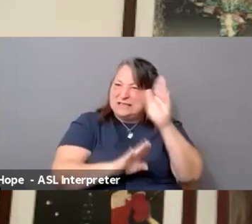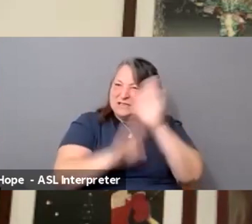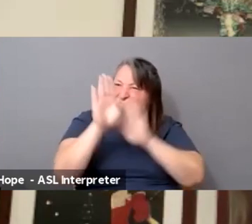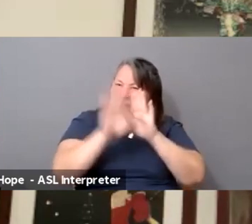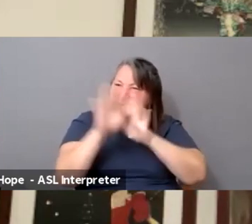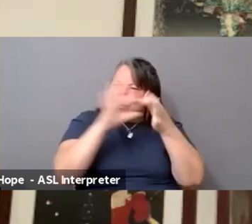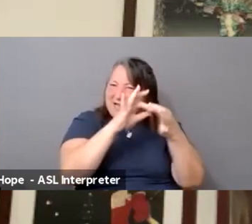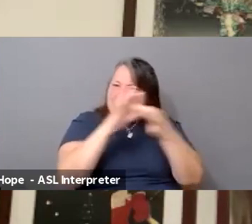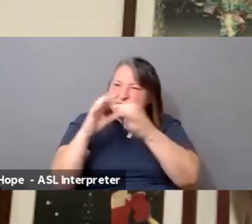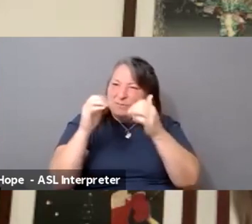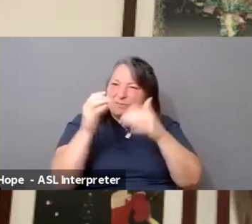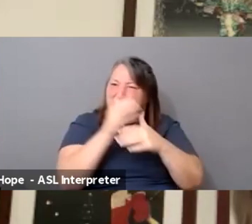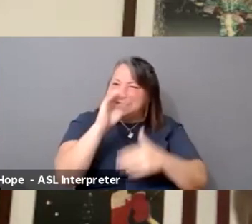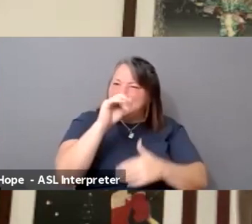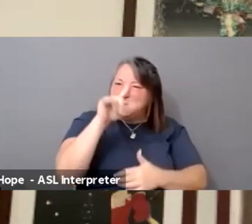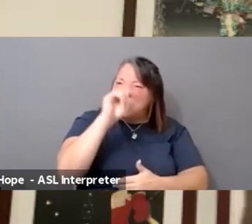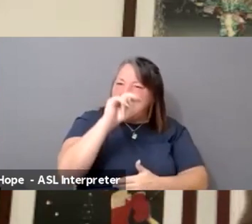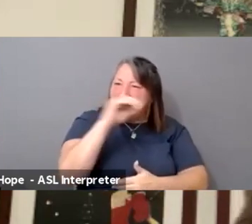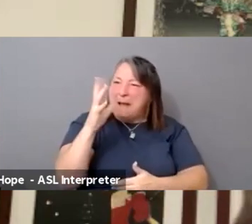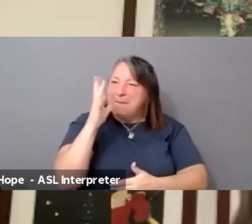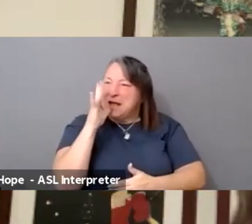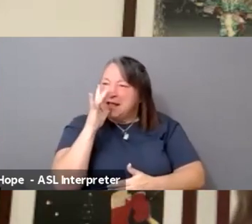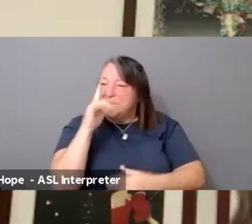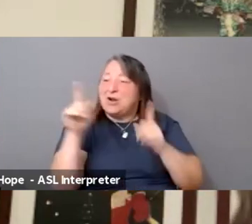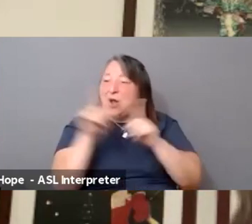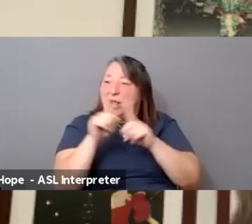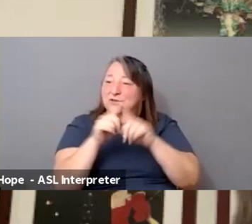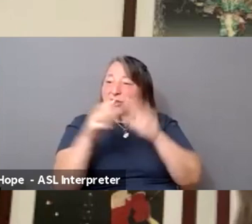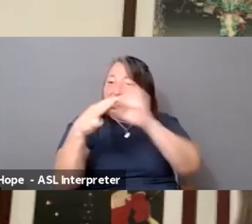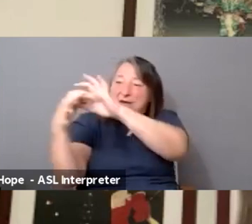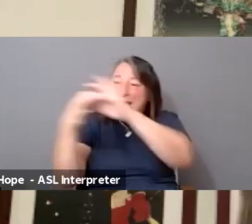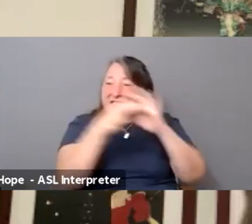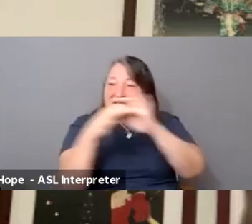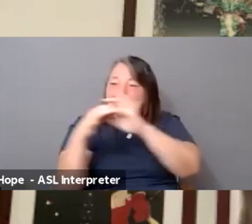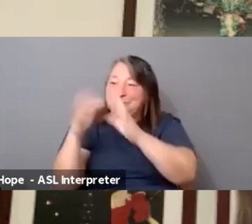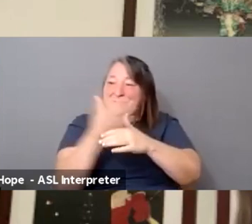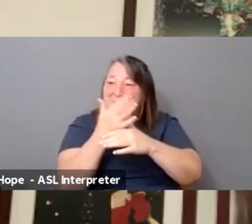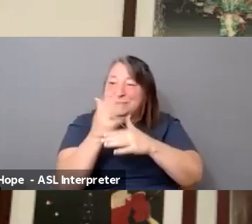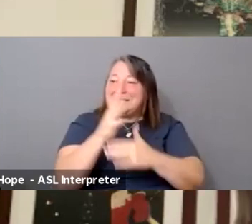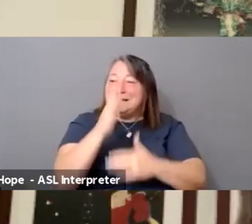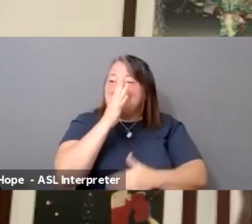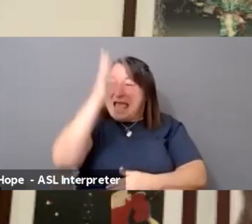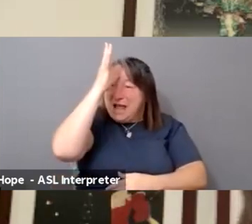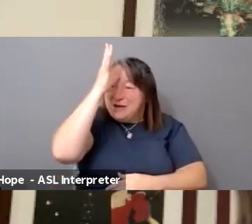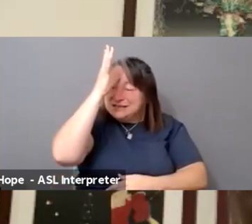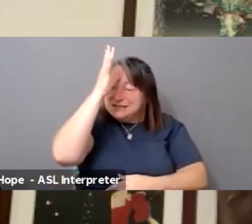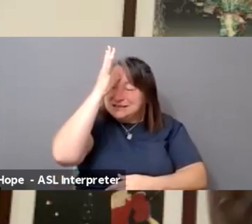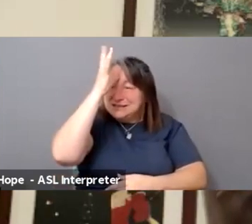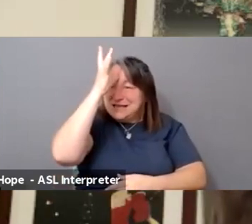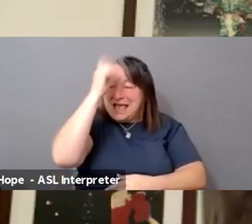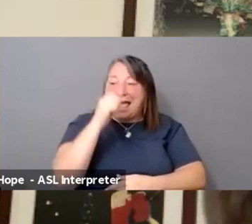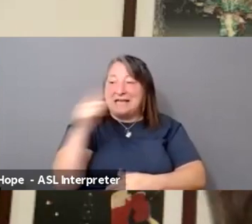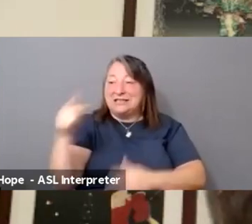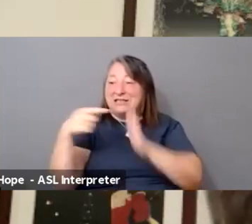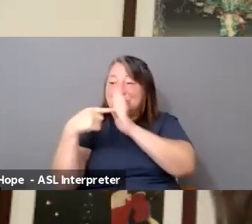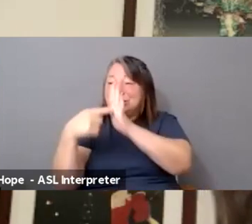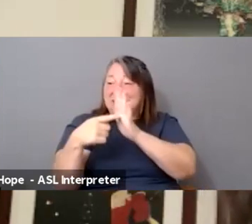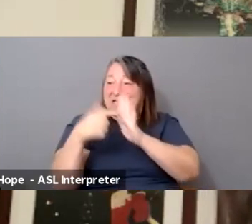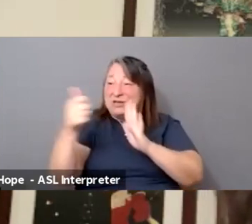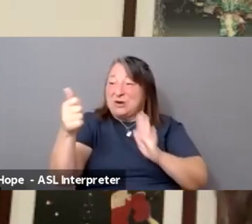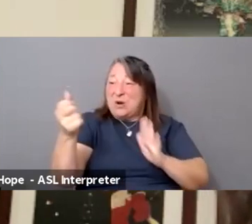also the relationship between the parents. And she definitely stood out as her own